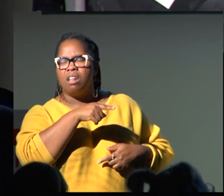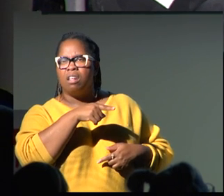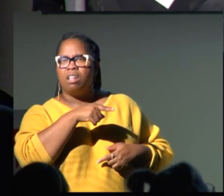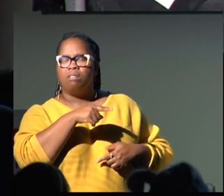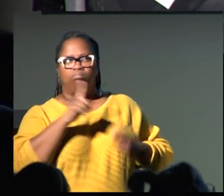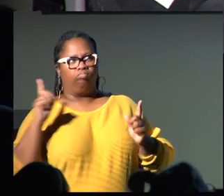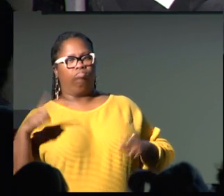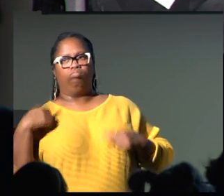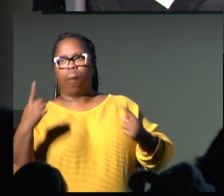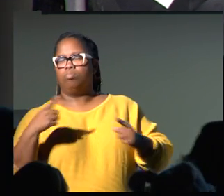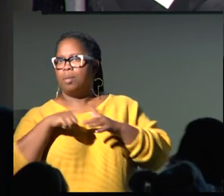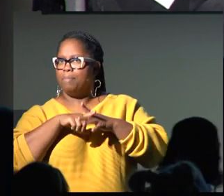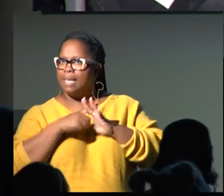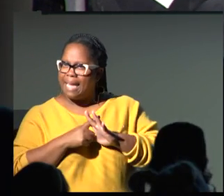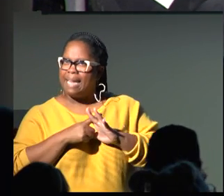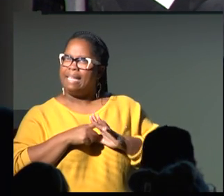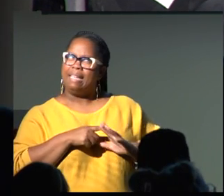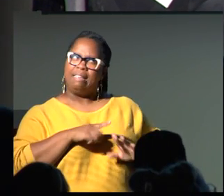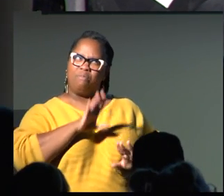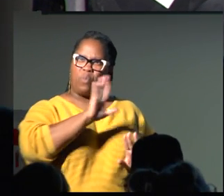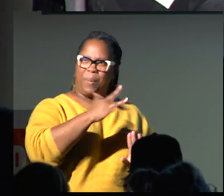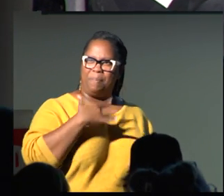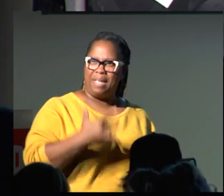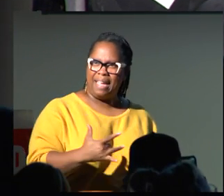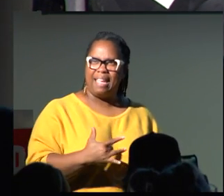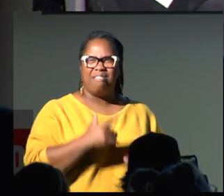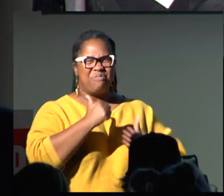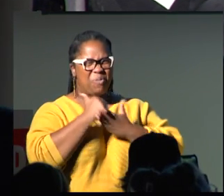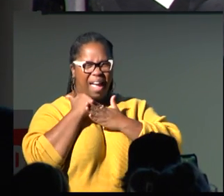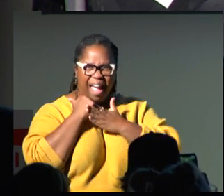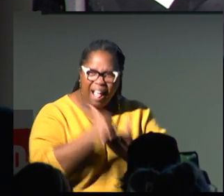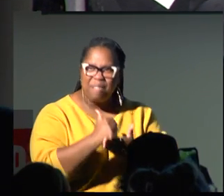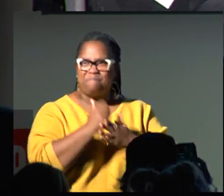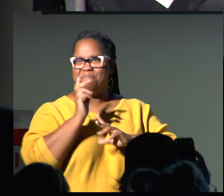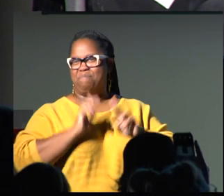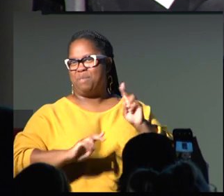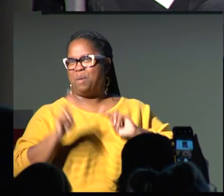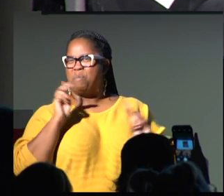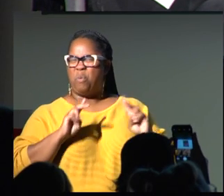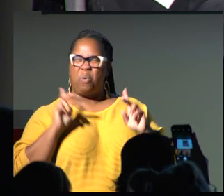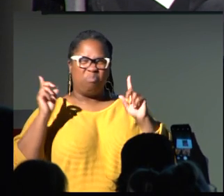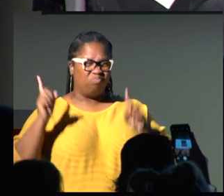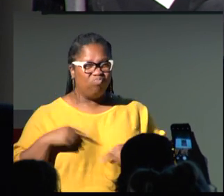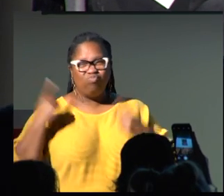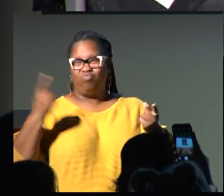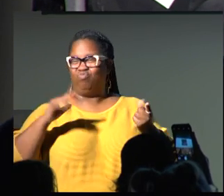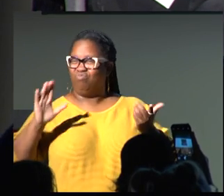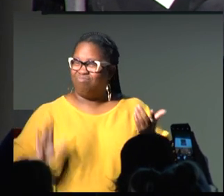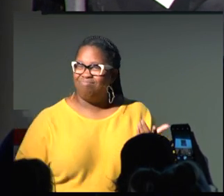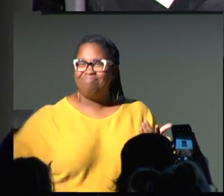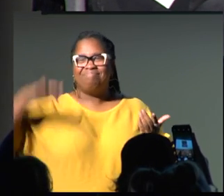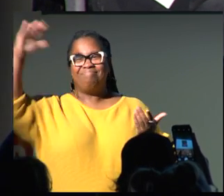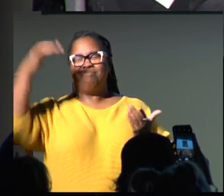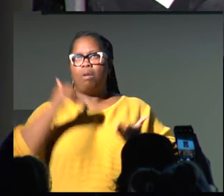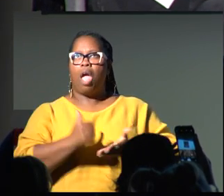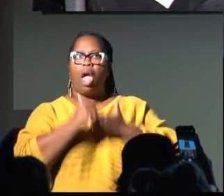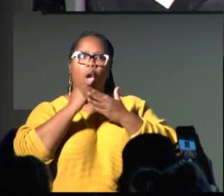the beginning, you've always really helped people. Yeah. On your whole rise, you've helped so many